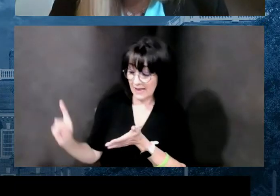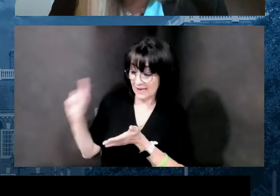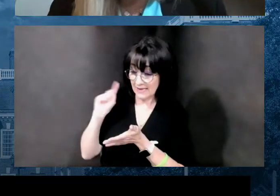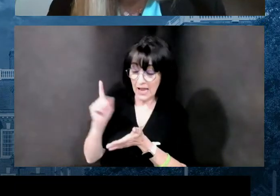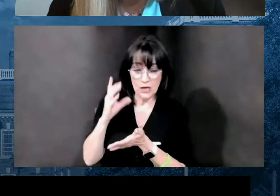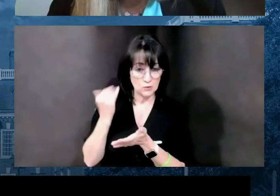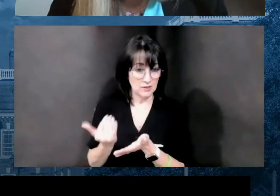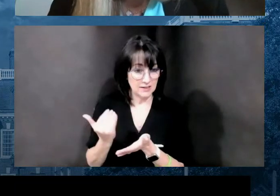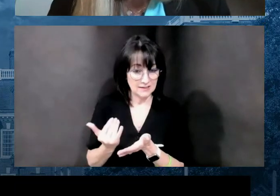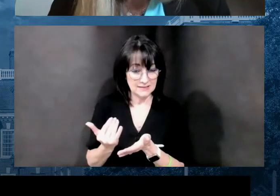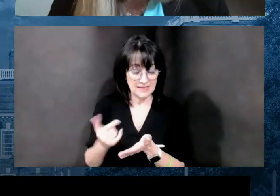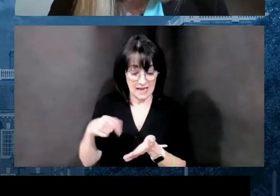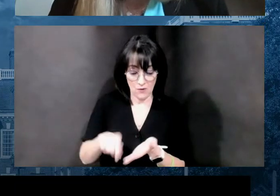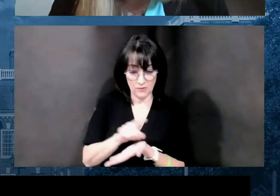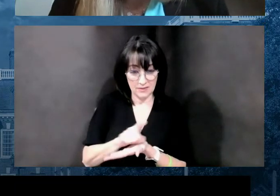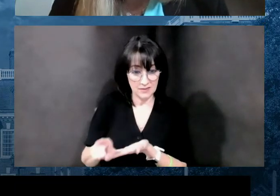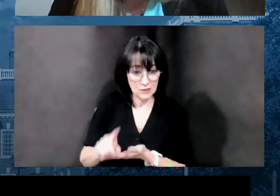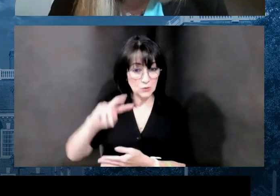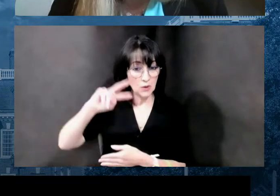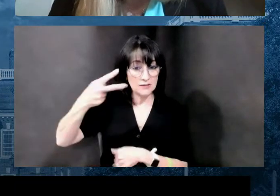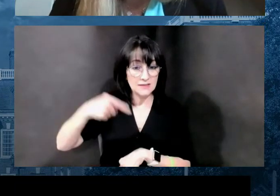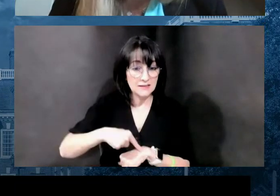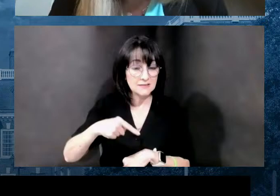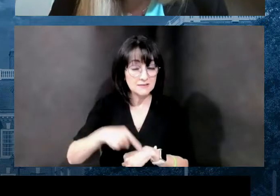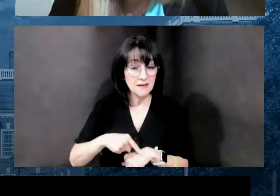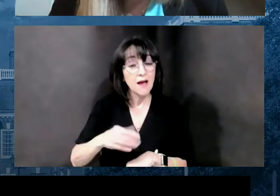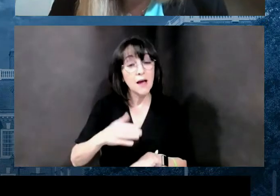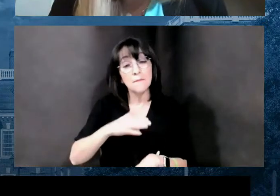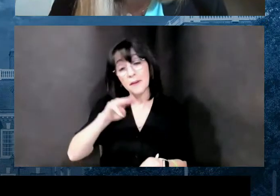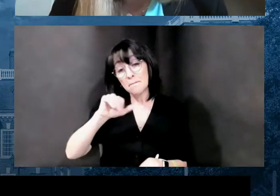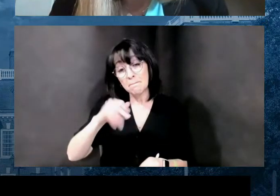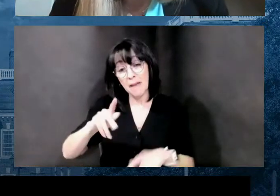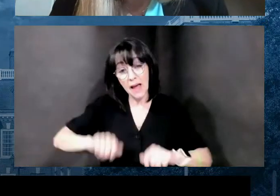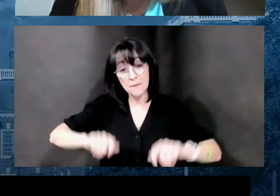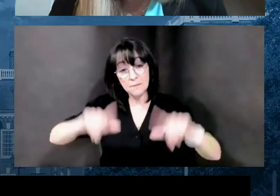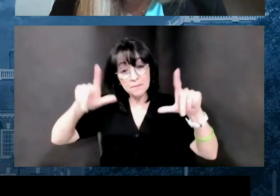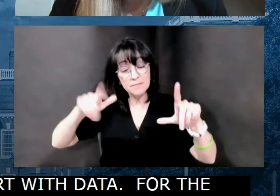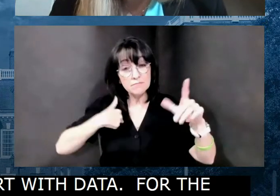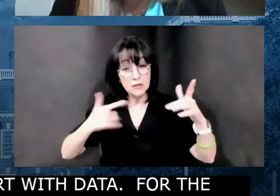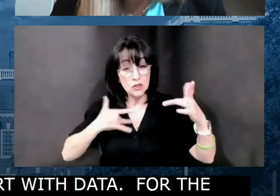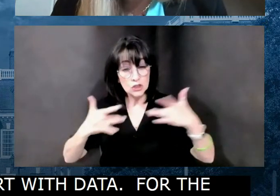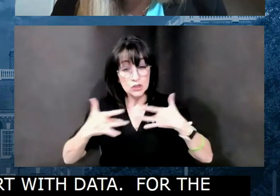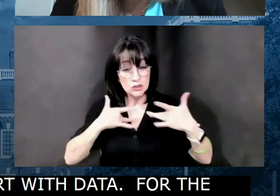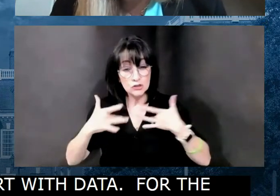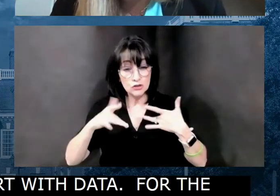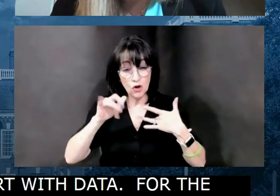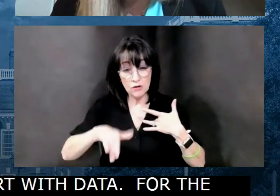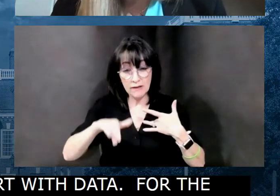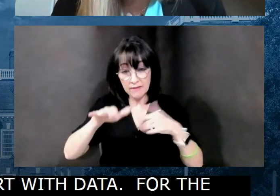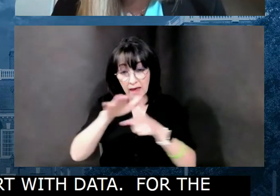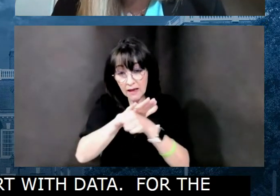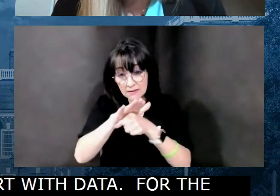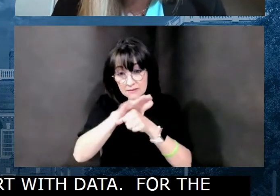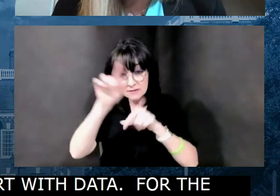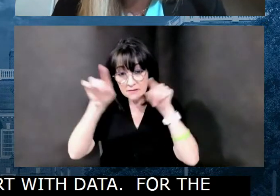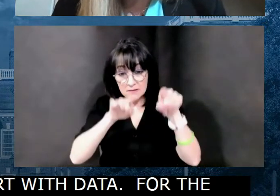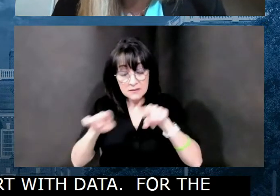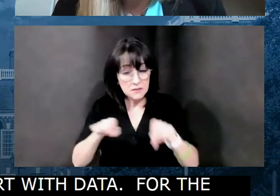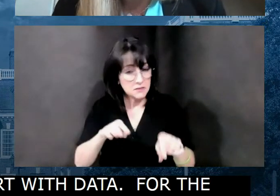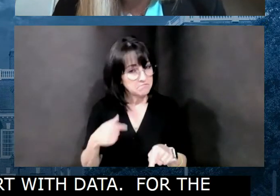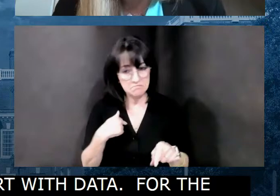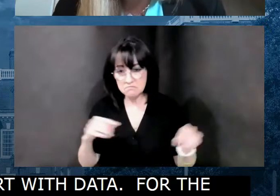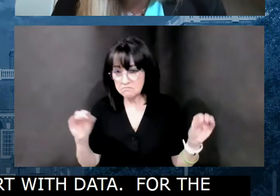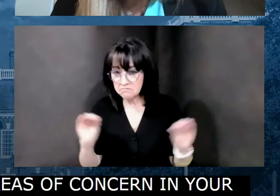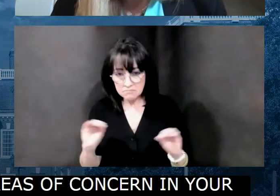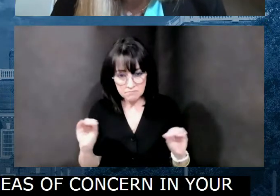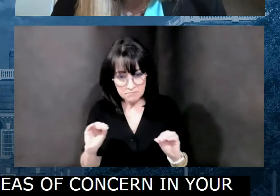areas of concern in our states. Also good news, as the governor touched on, our case rate has decreased 33% since